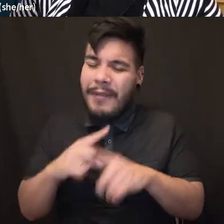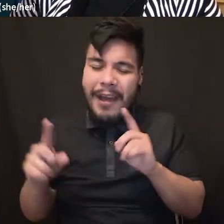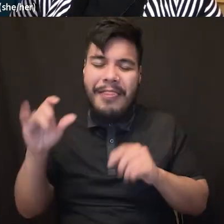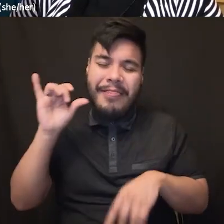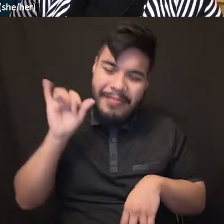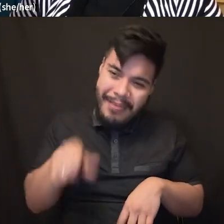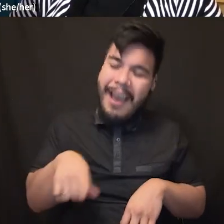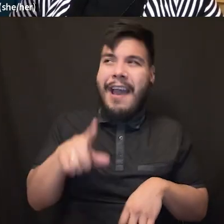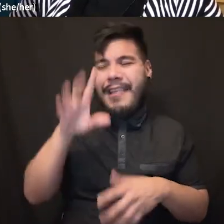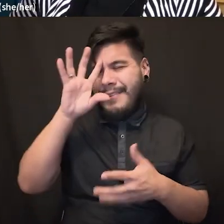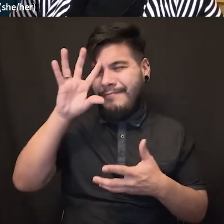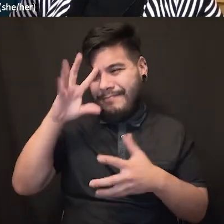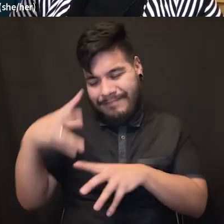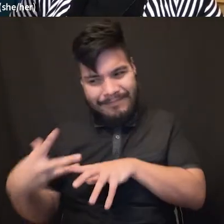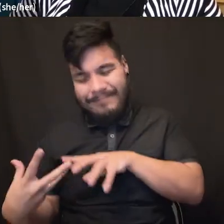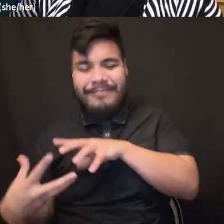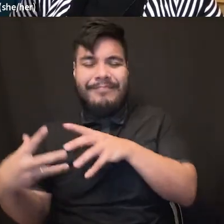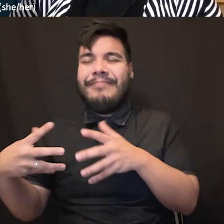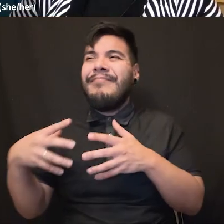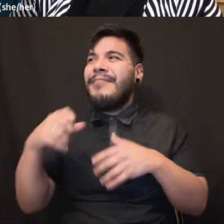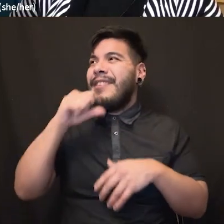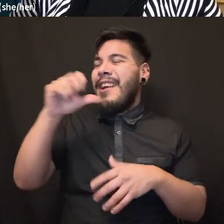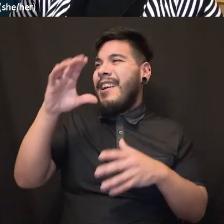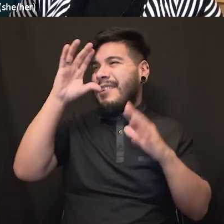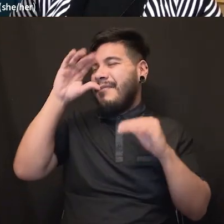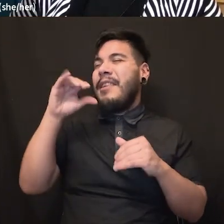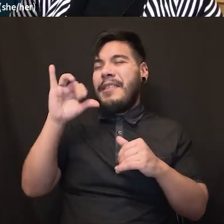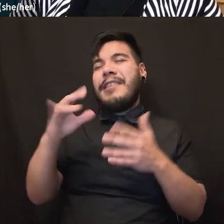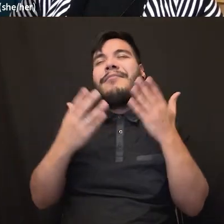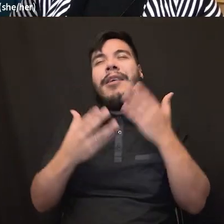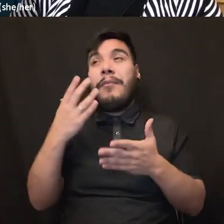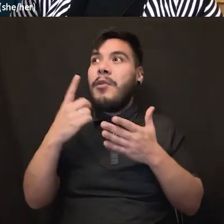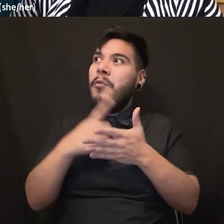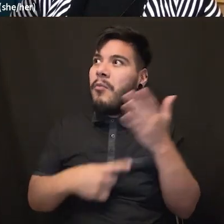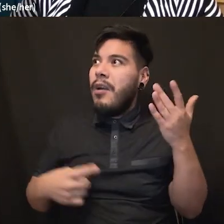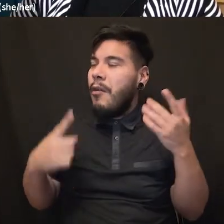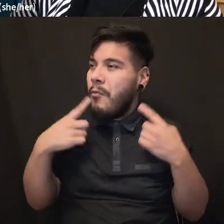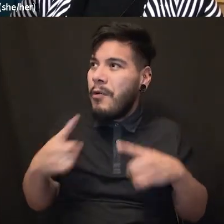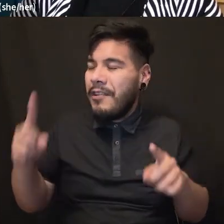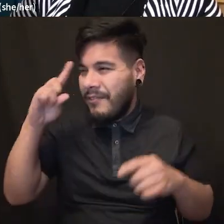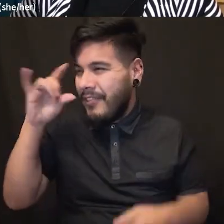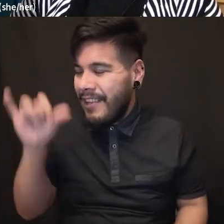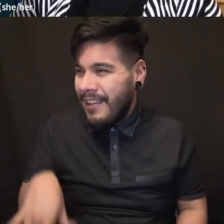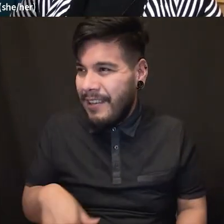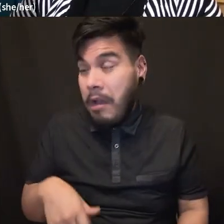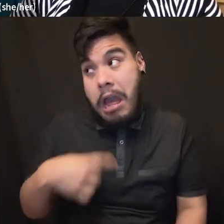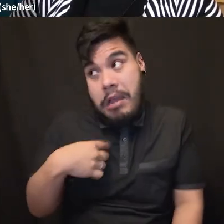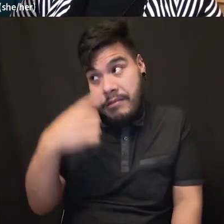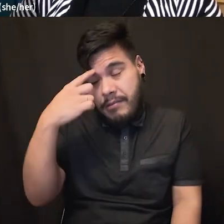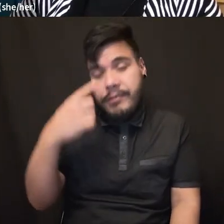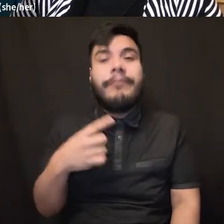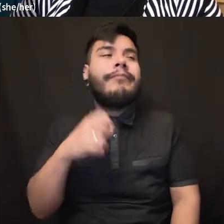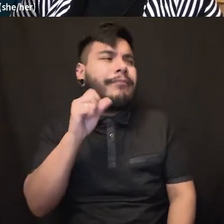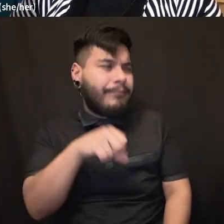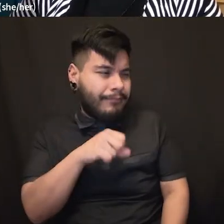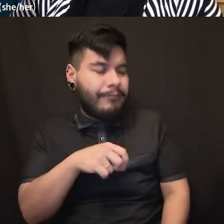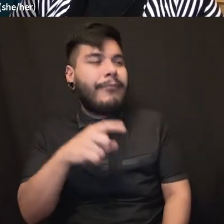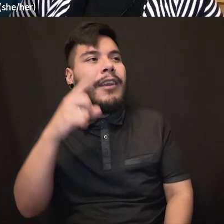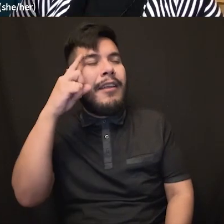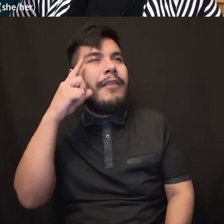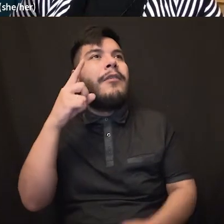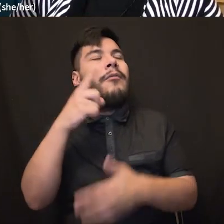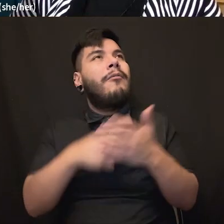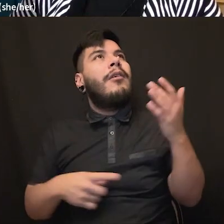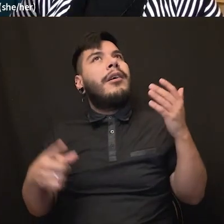that disorientation of it being like a little unexpected is probably part of what works, I would think. Yeah, I think it's also what lets